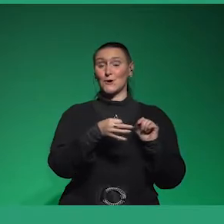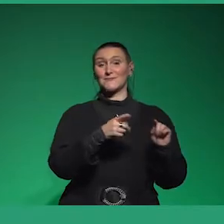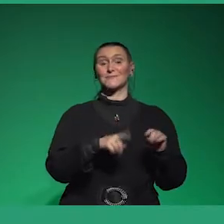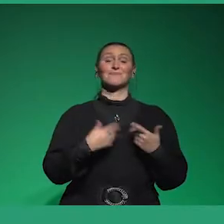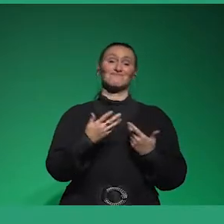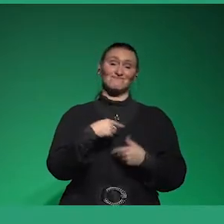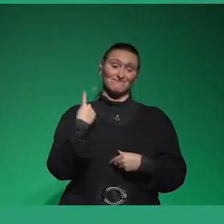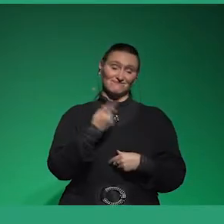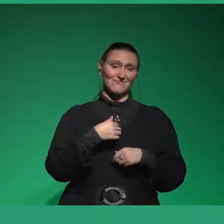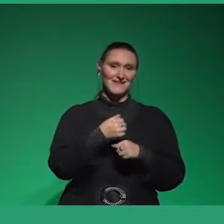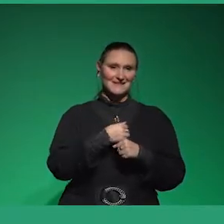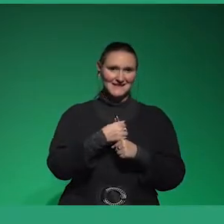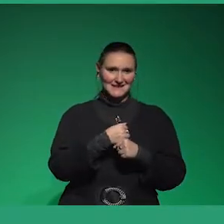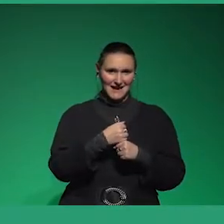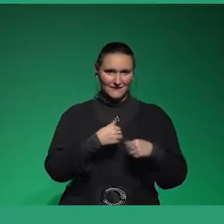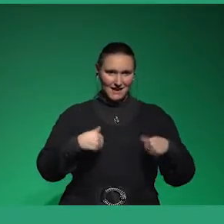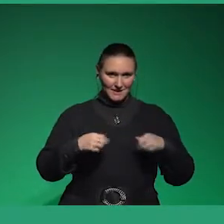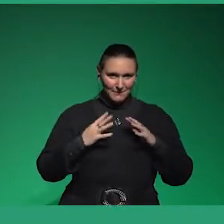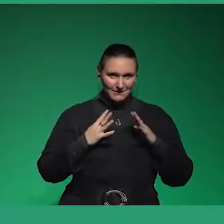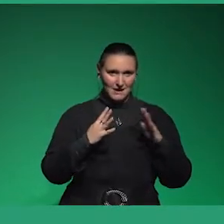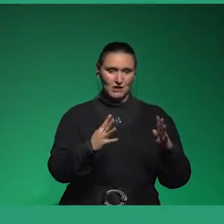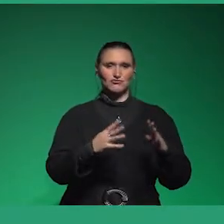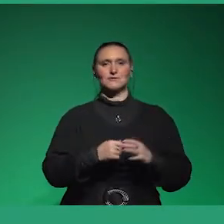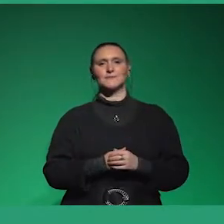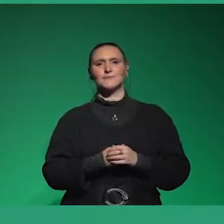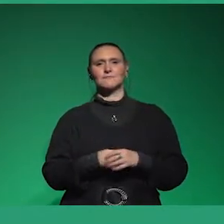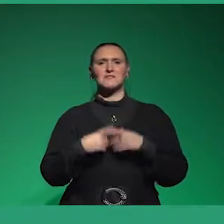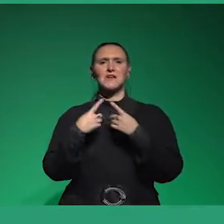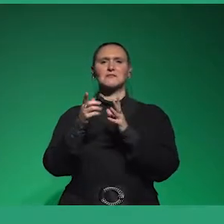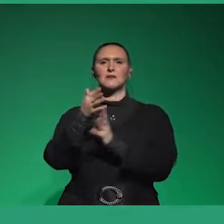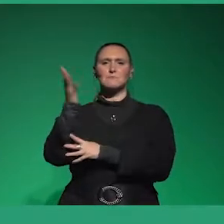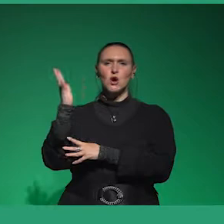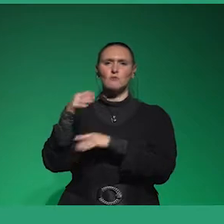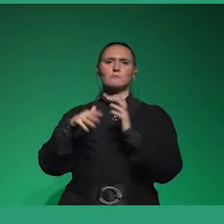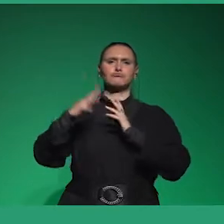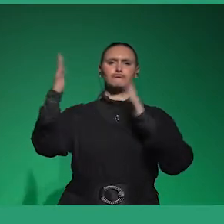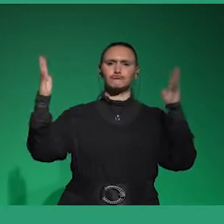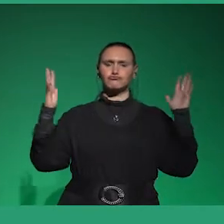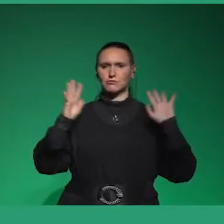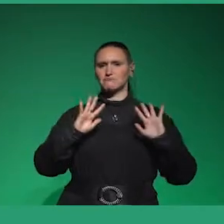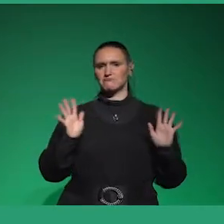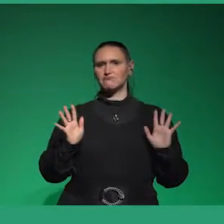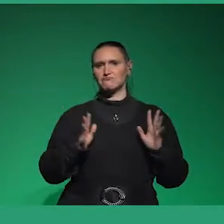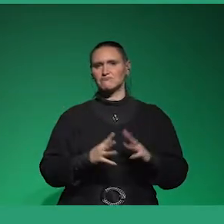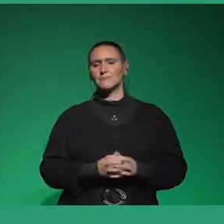big trees. So it's almost the same with what Gottingen do also in the